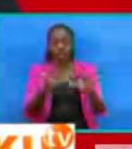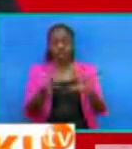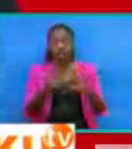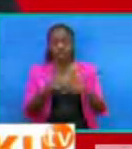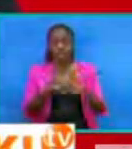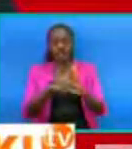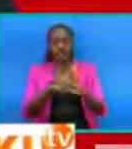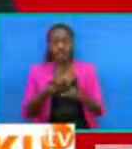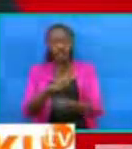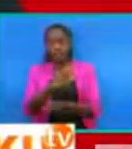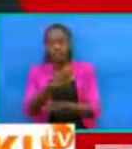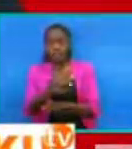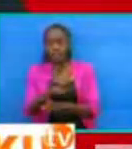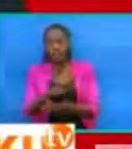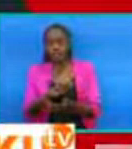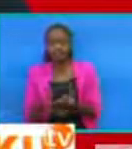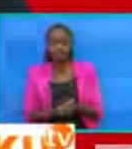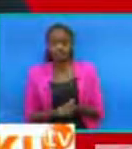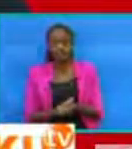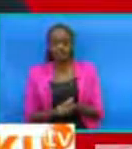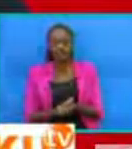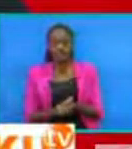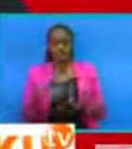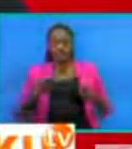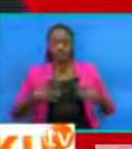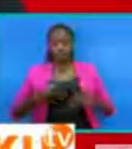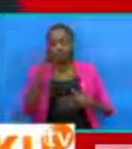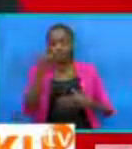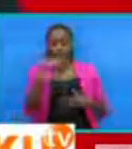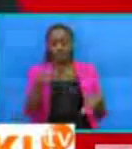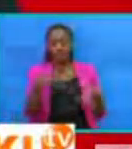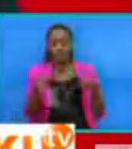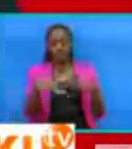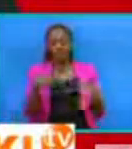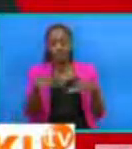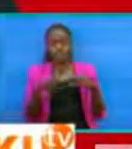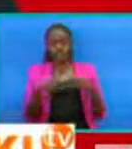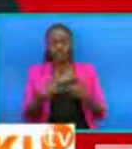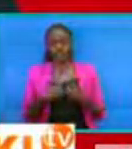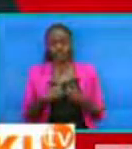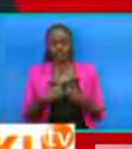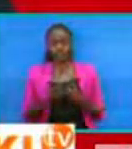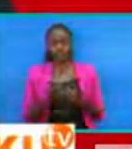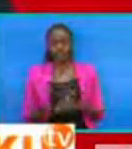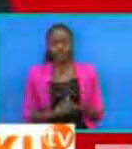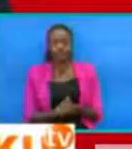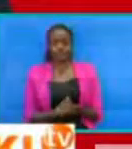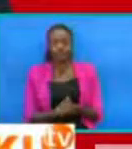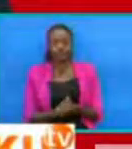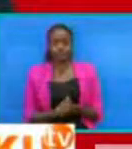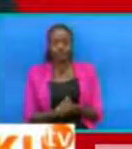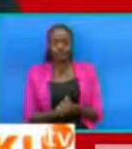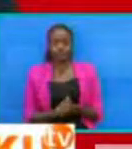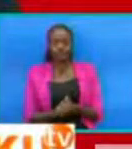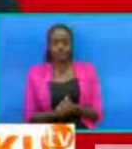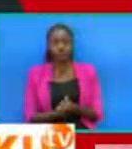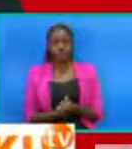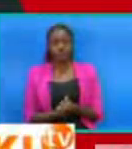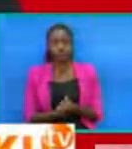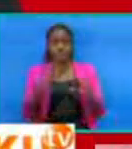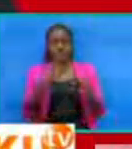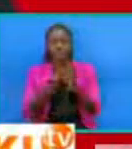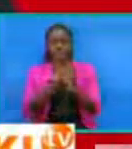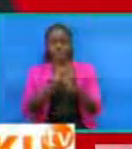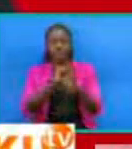place for people with disabilities. There's classifications which are